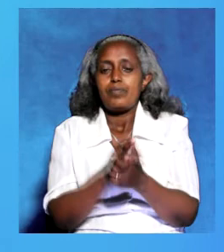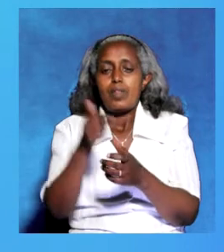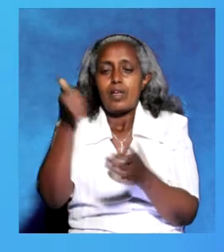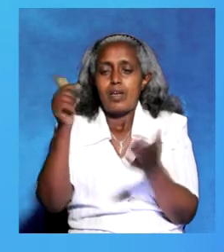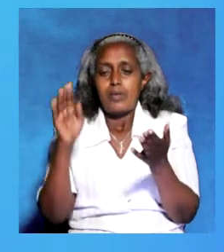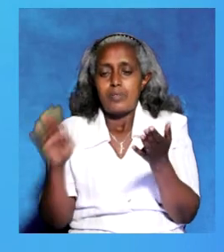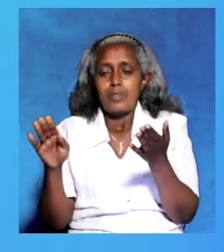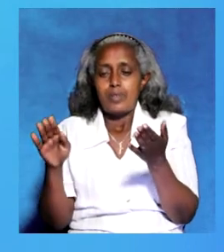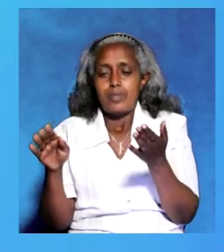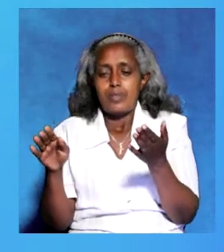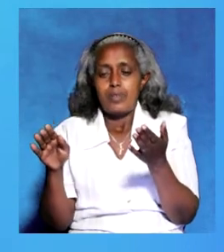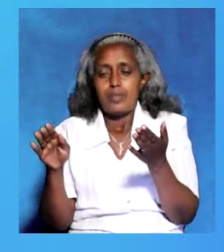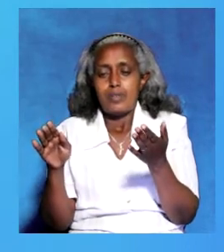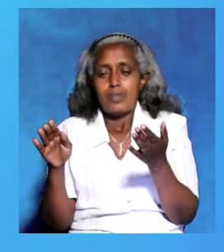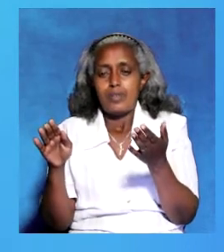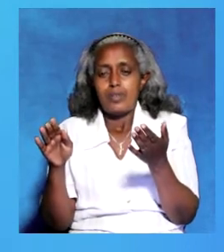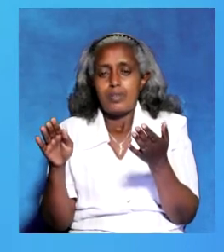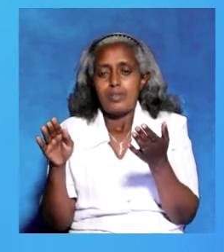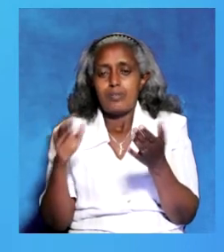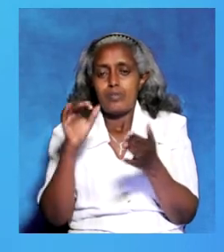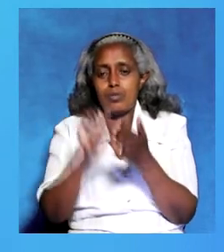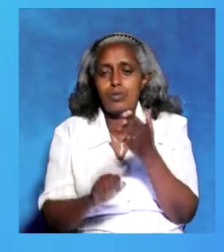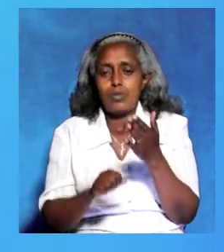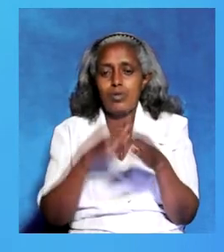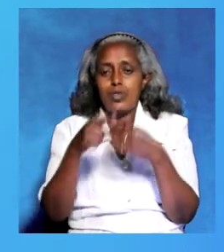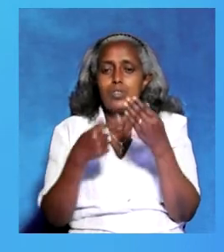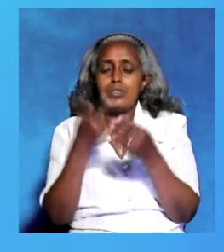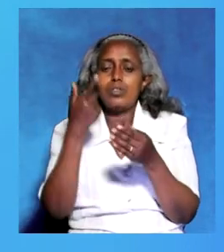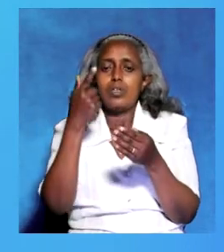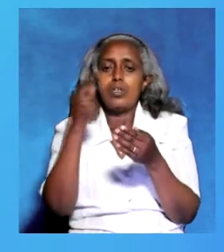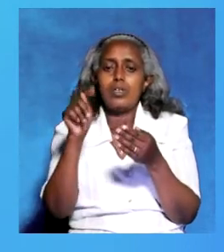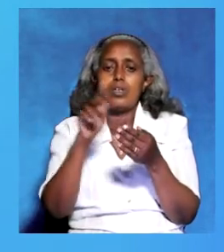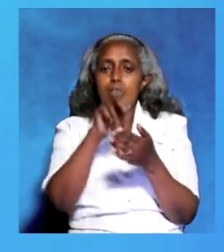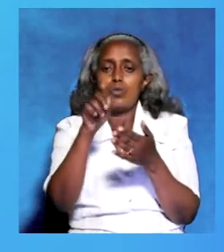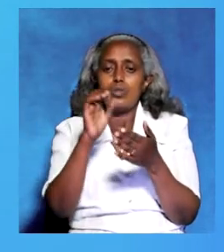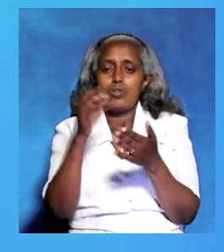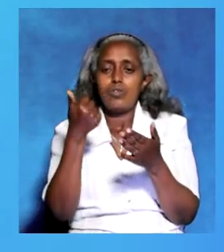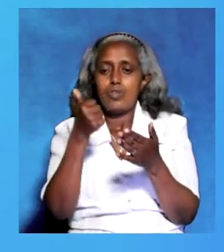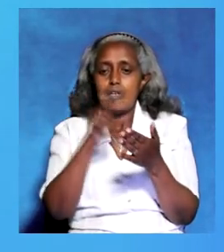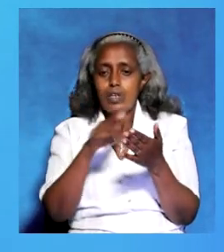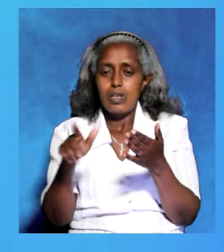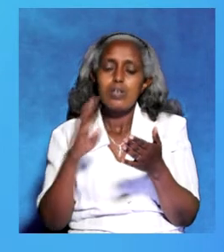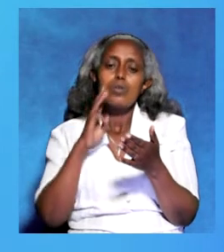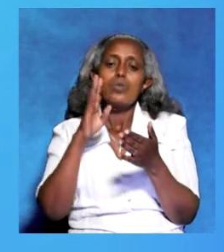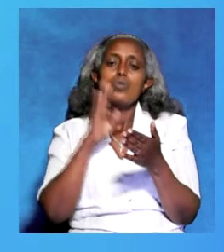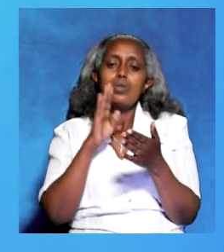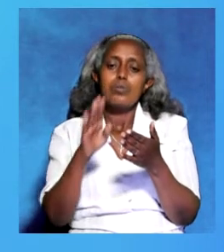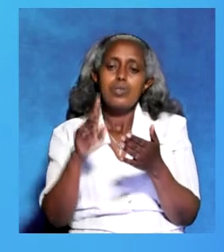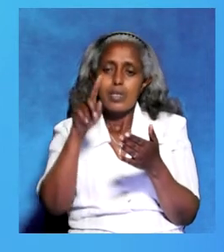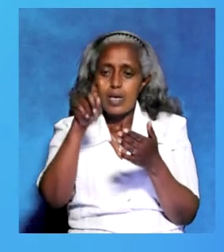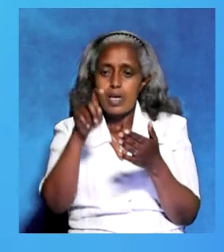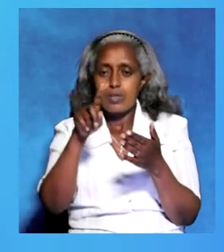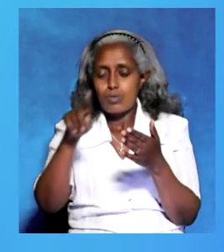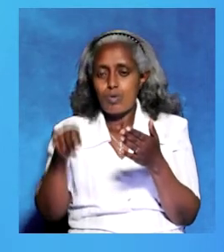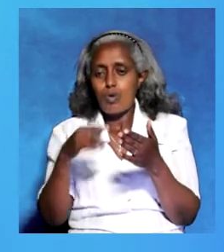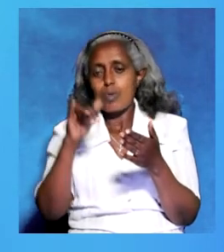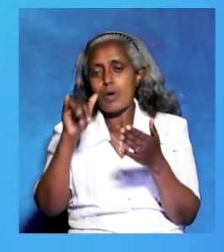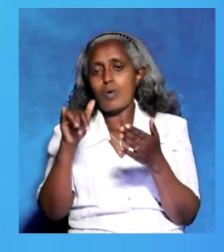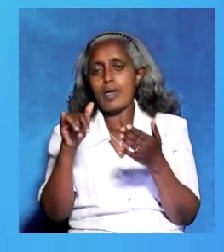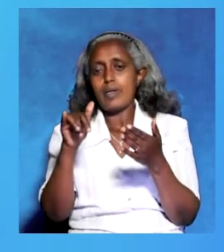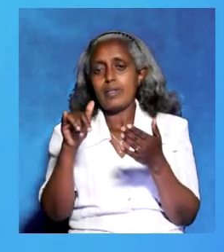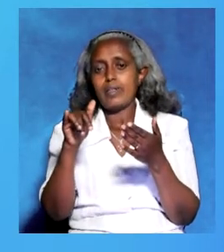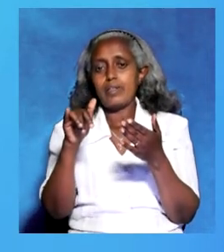AB, A comma B, so the equation of a line will be, it is x comma